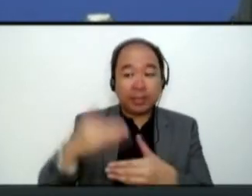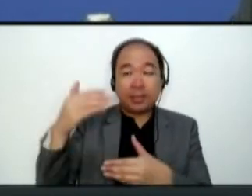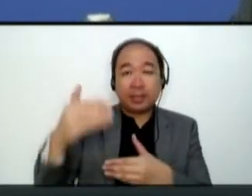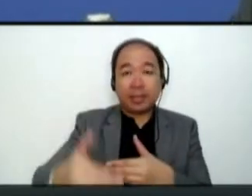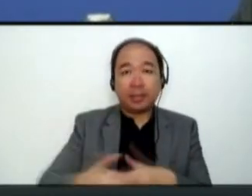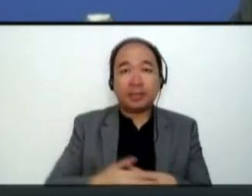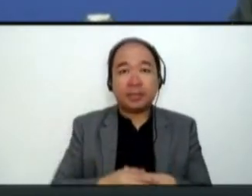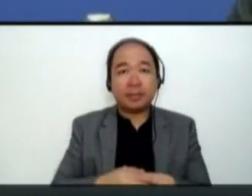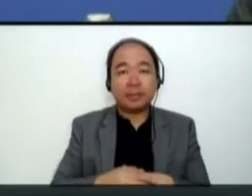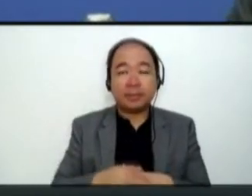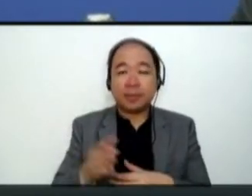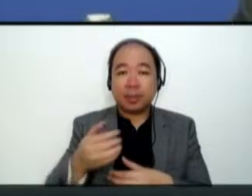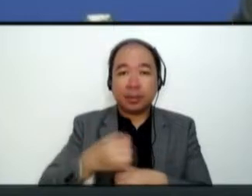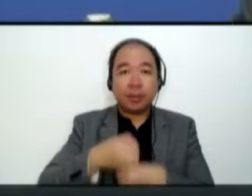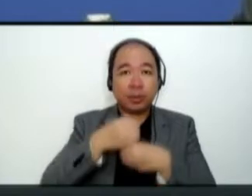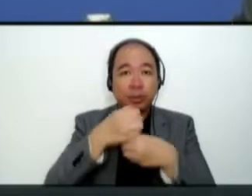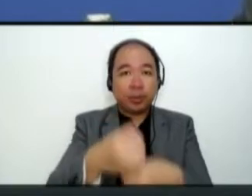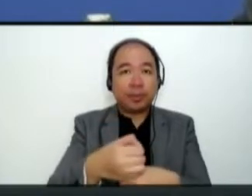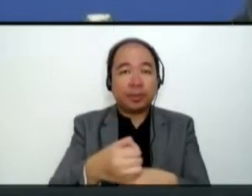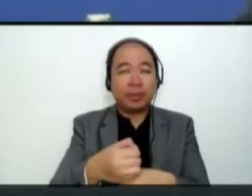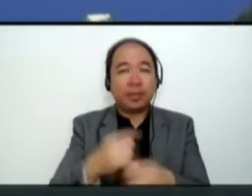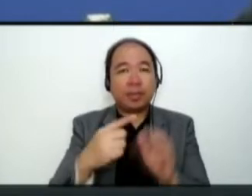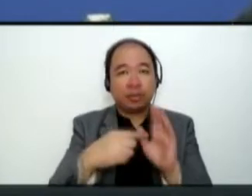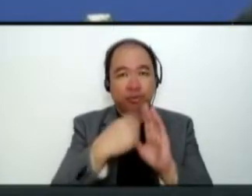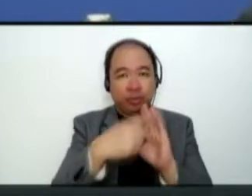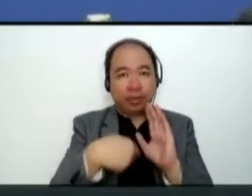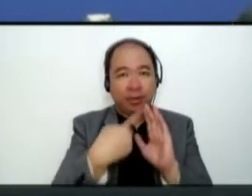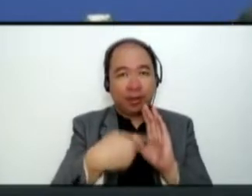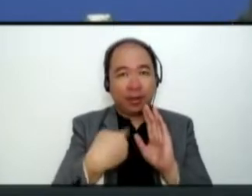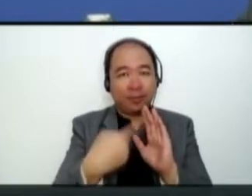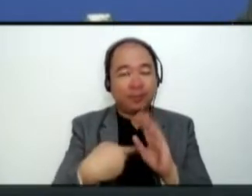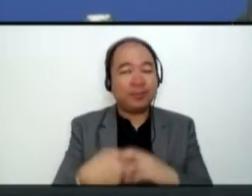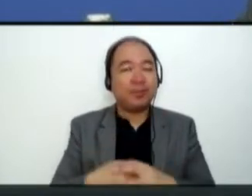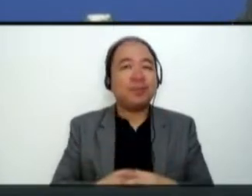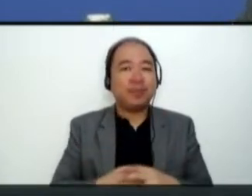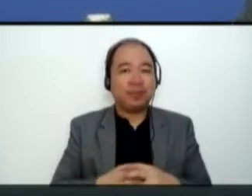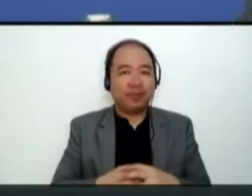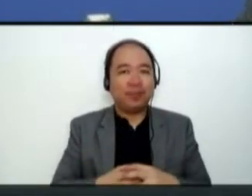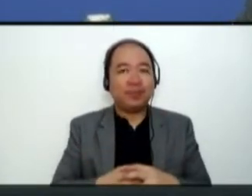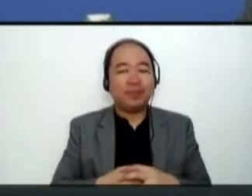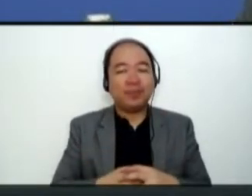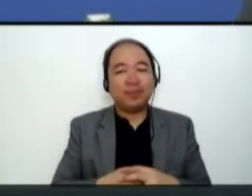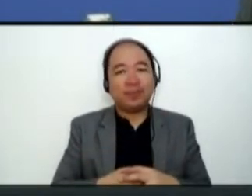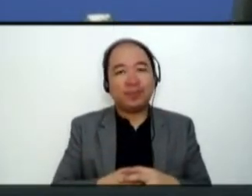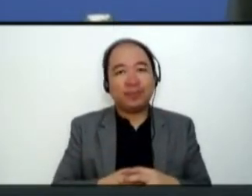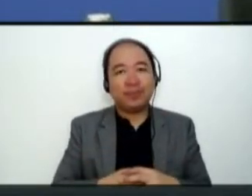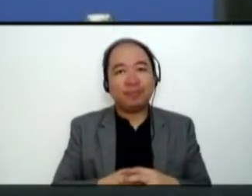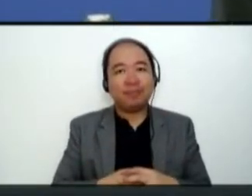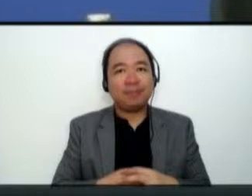the distinguished delegates of Sri Lanka, whom I now invite to take the floor.